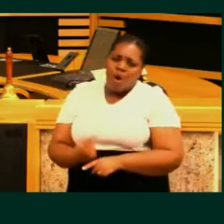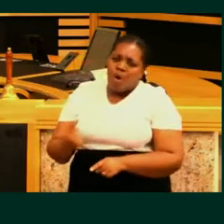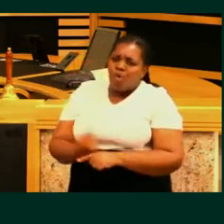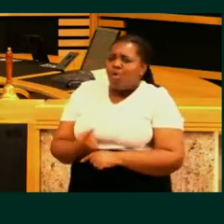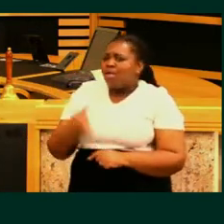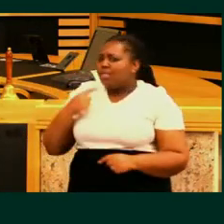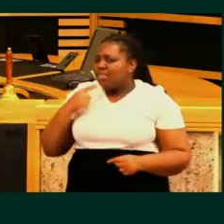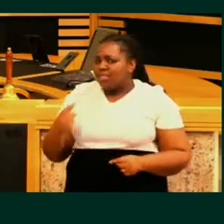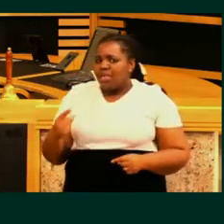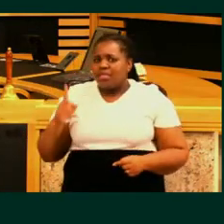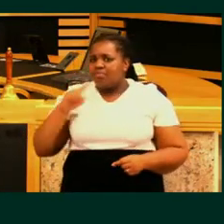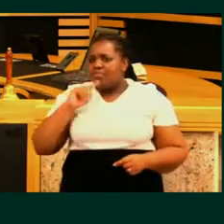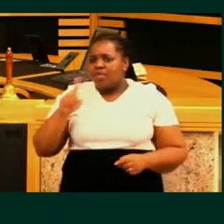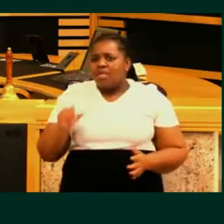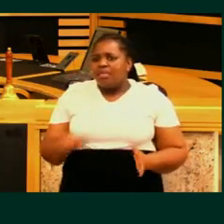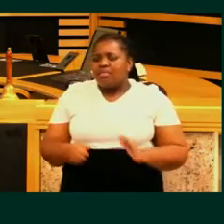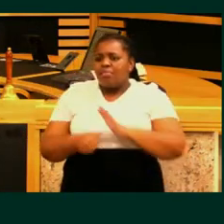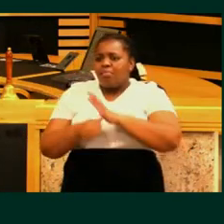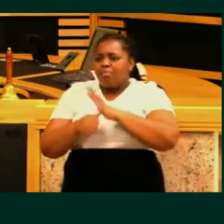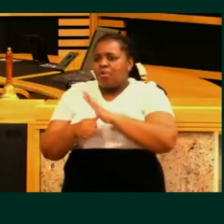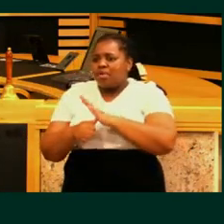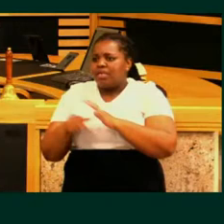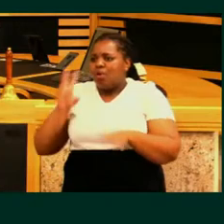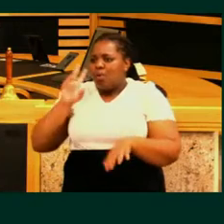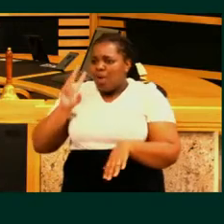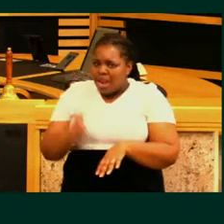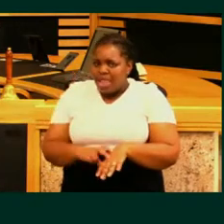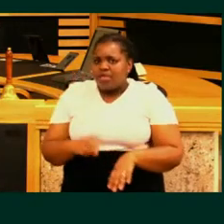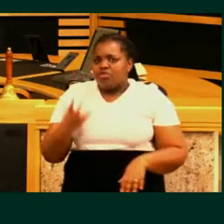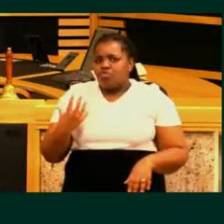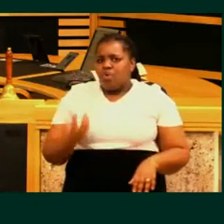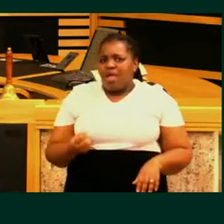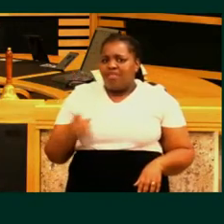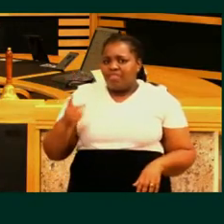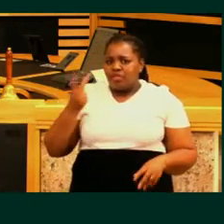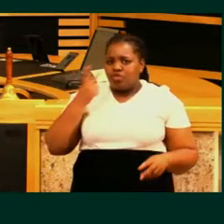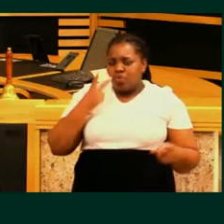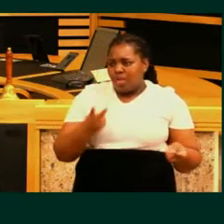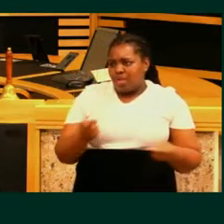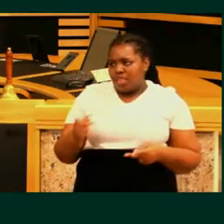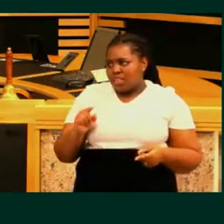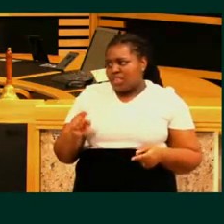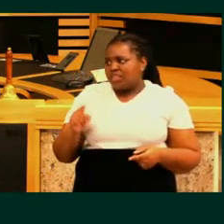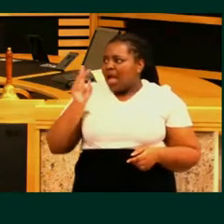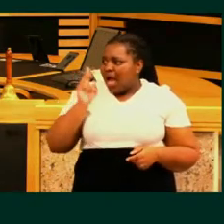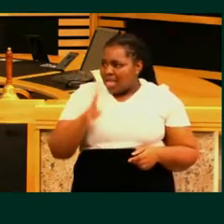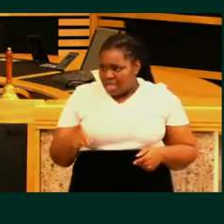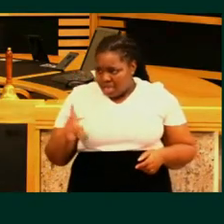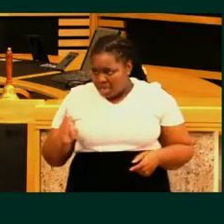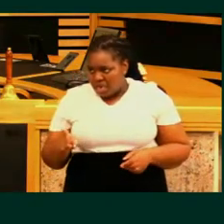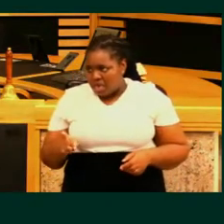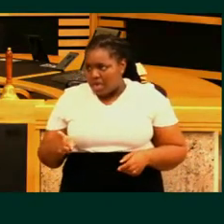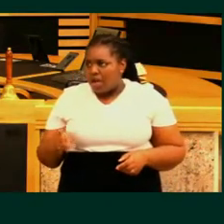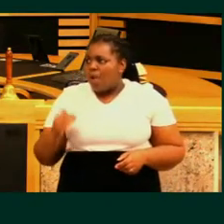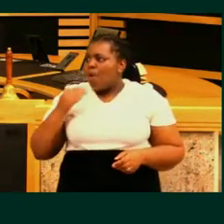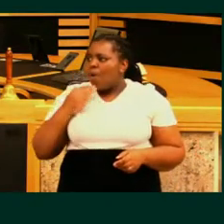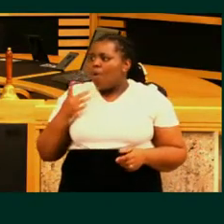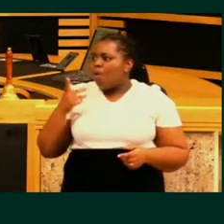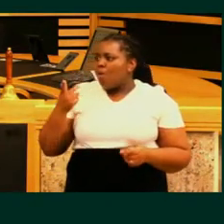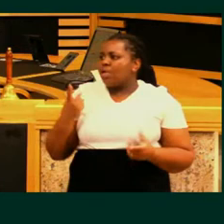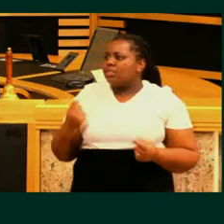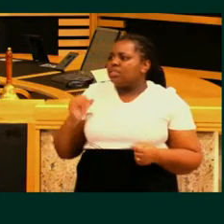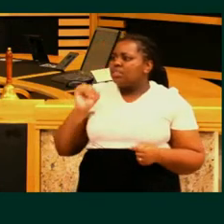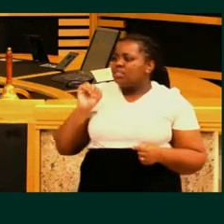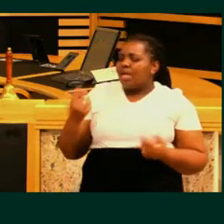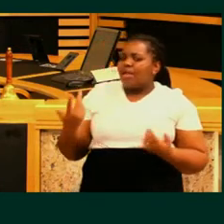that it is important that we need to have this acts to look at it again who did this men gender